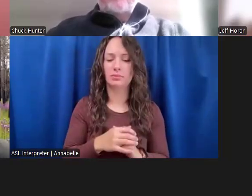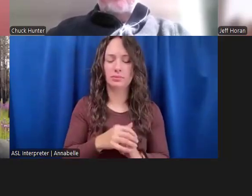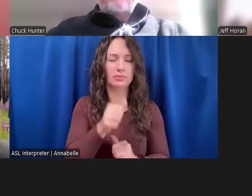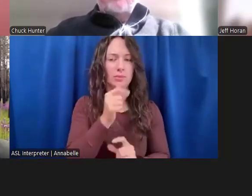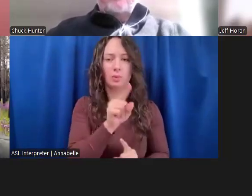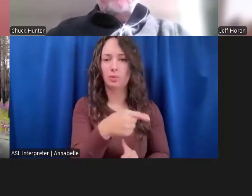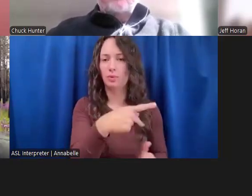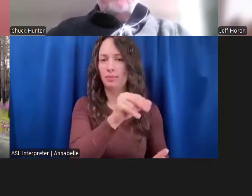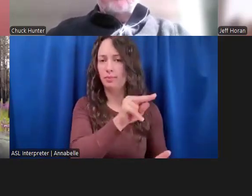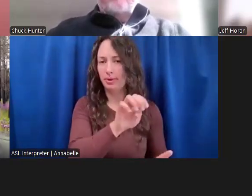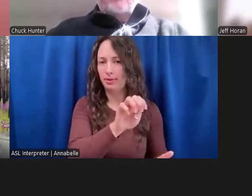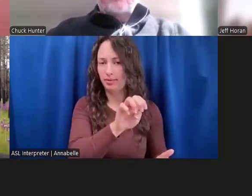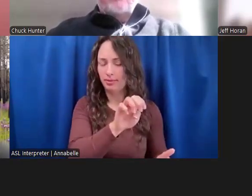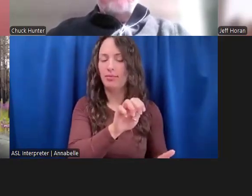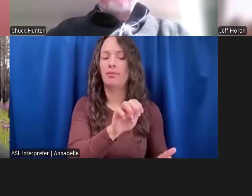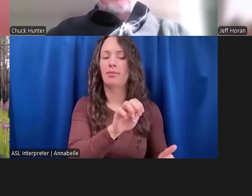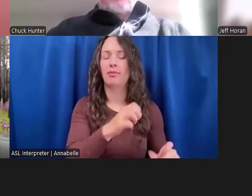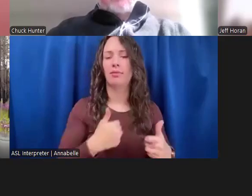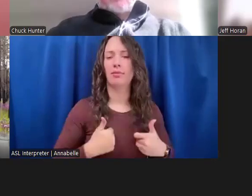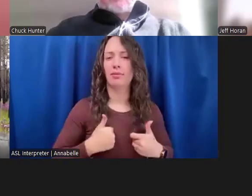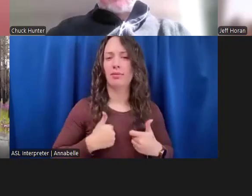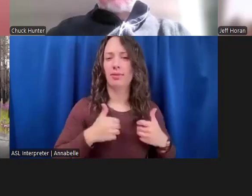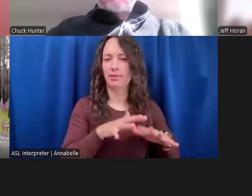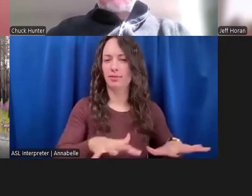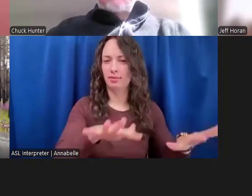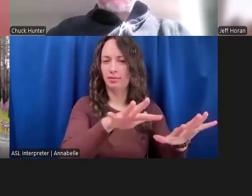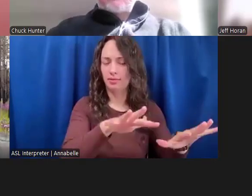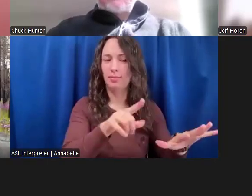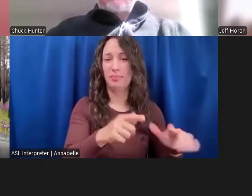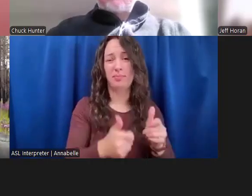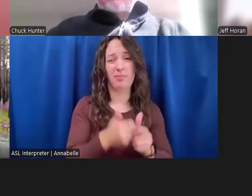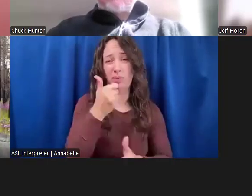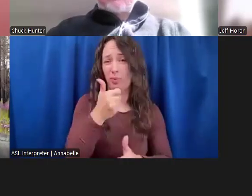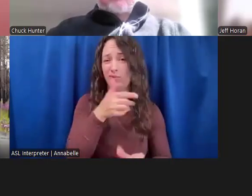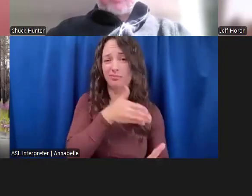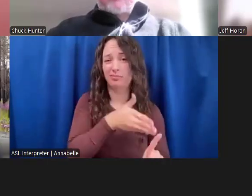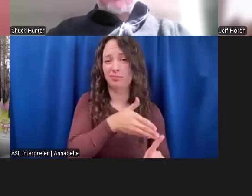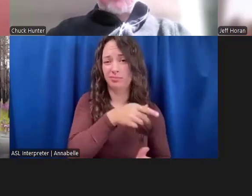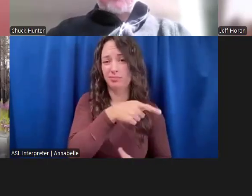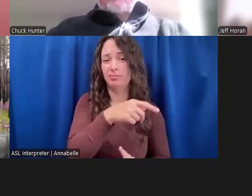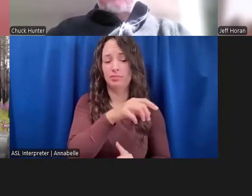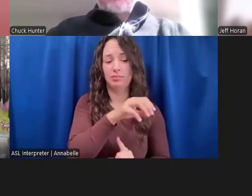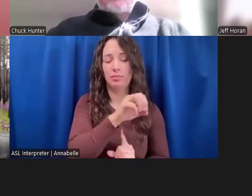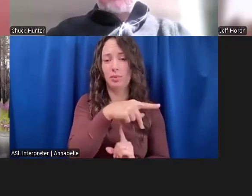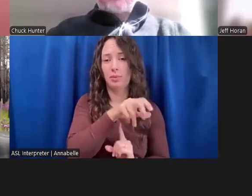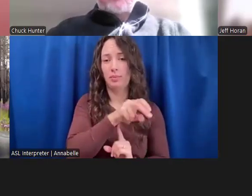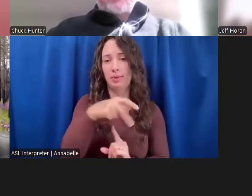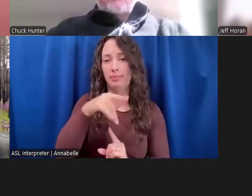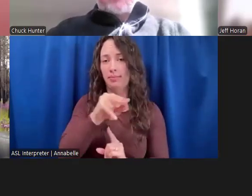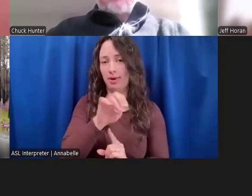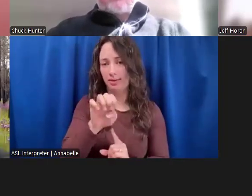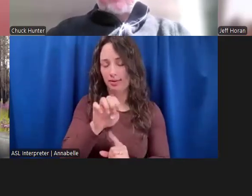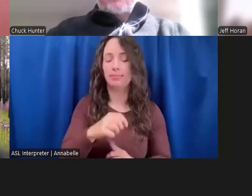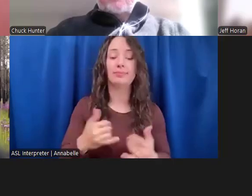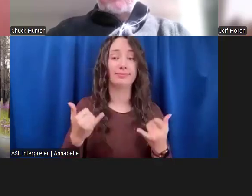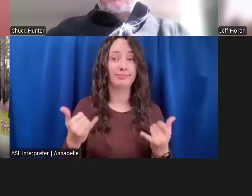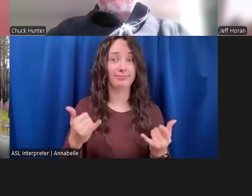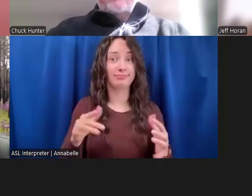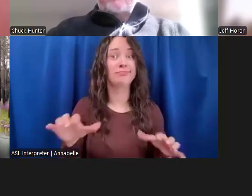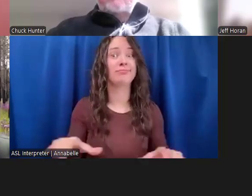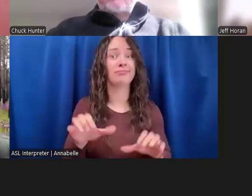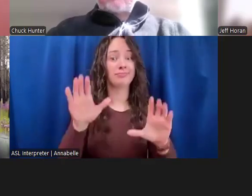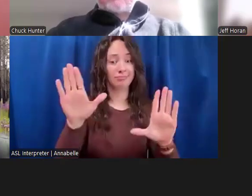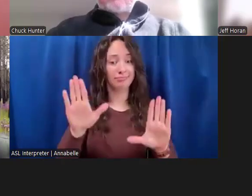that's the main habitat it's in. It's open pine. We're on the verge of doing a great job recovering